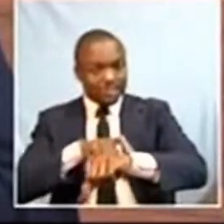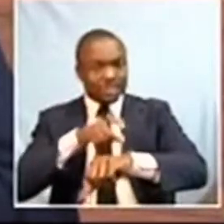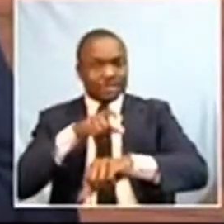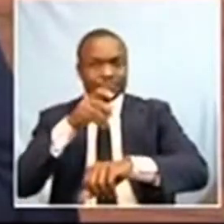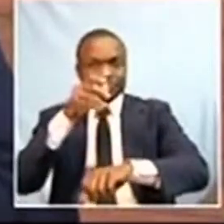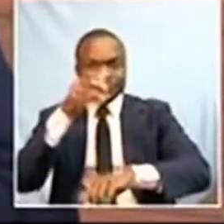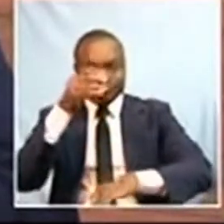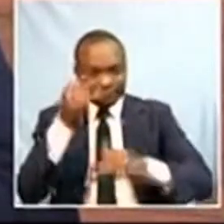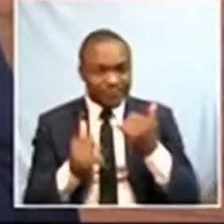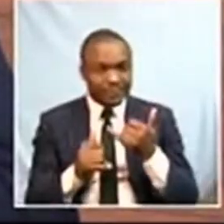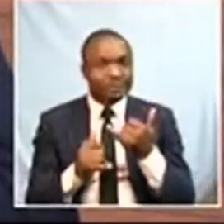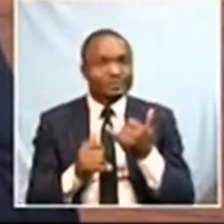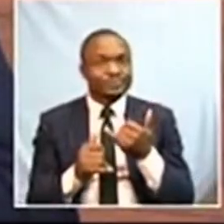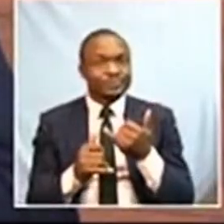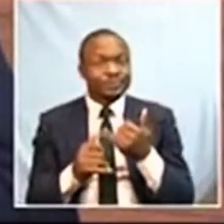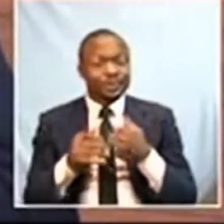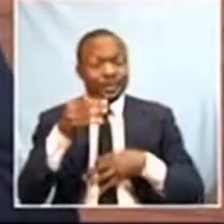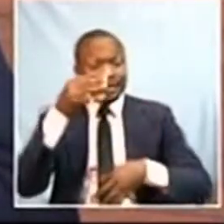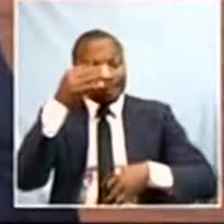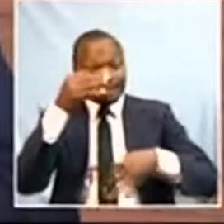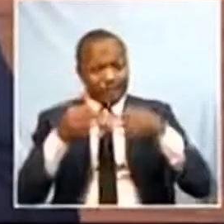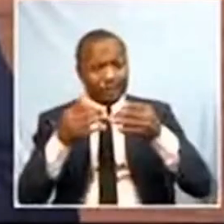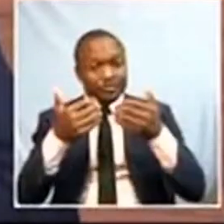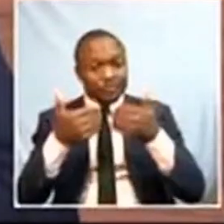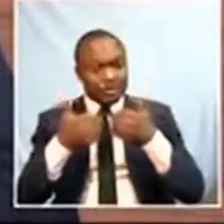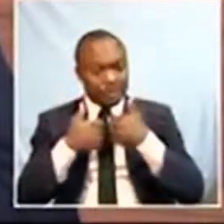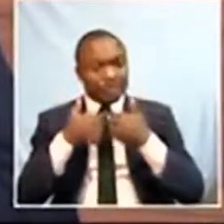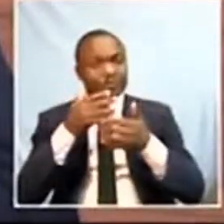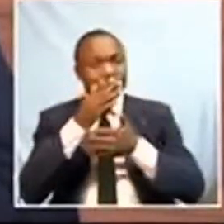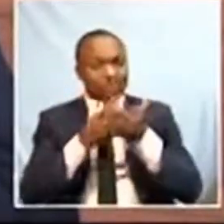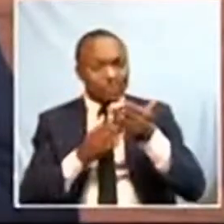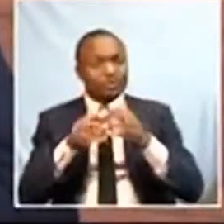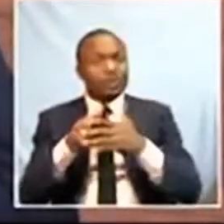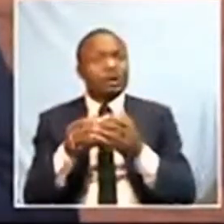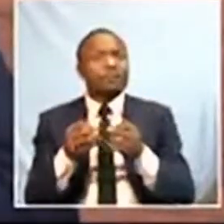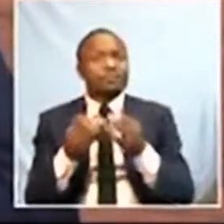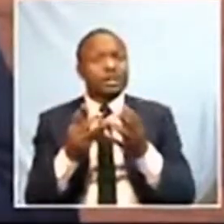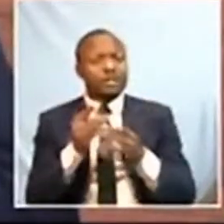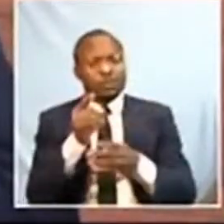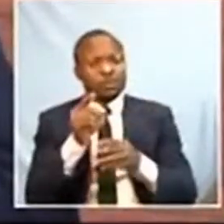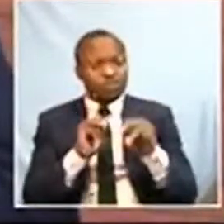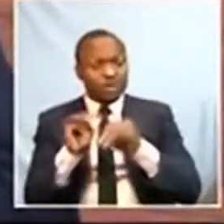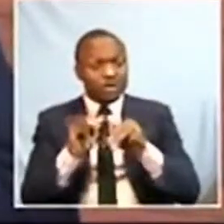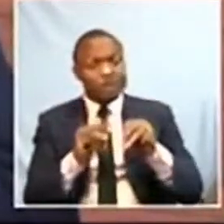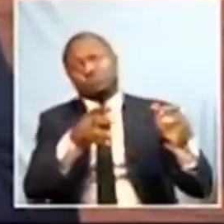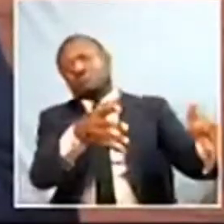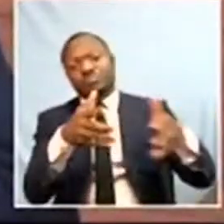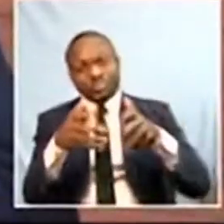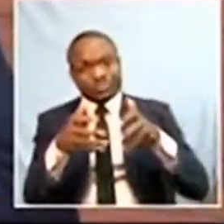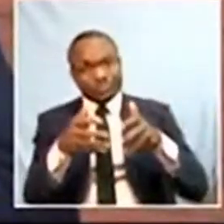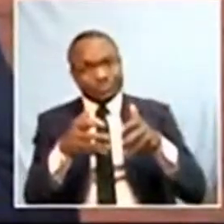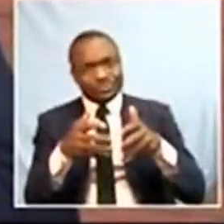expires. If you have some of those, how many of those have you managed to repossess?